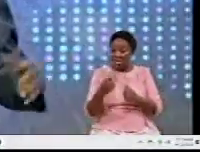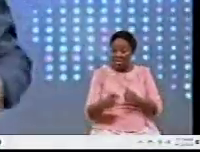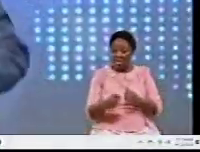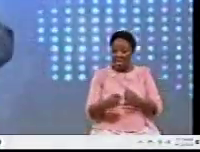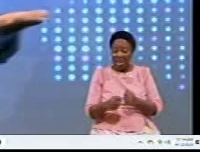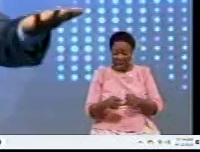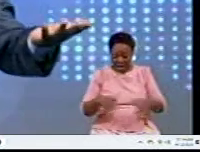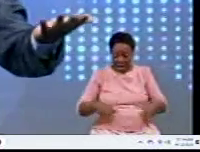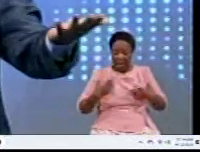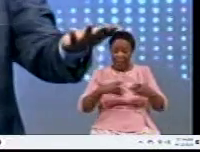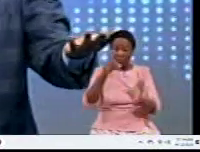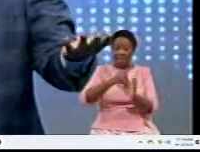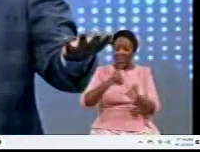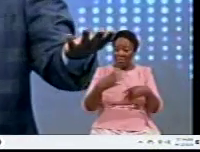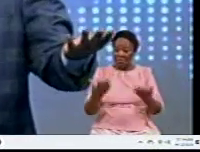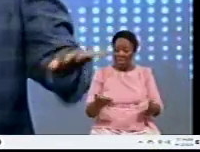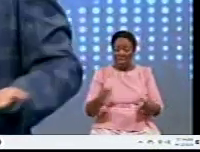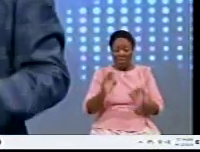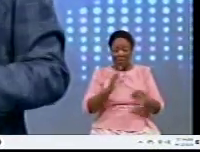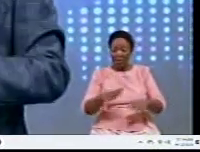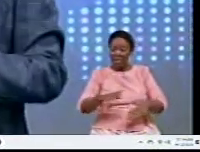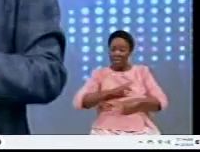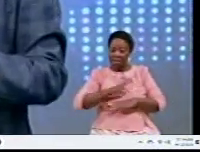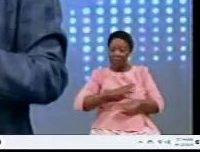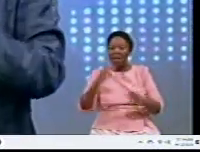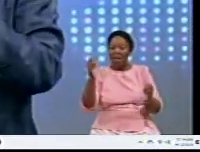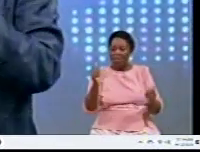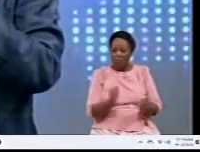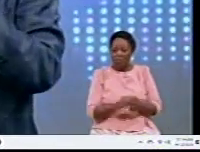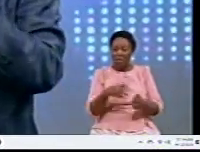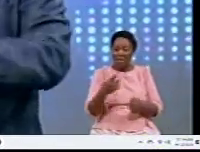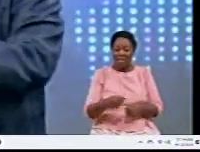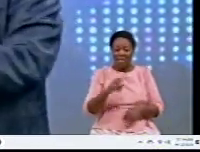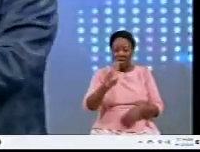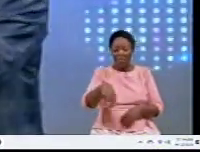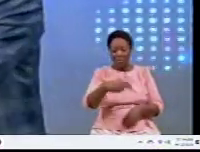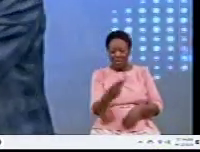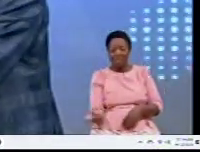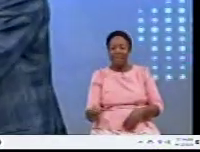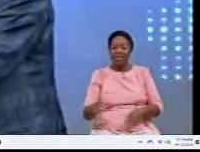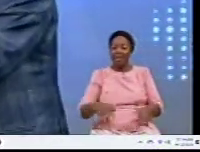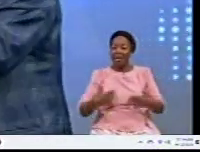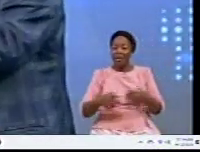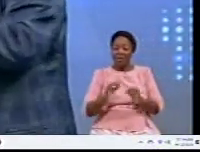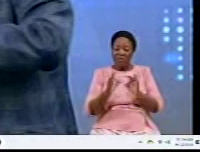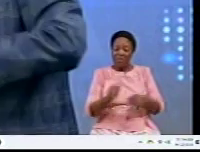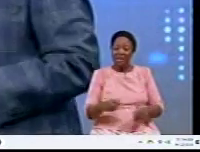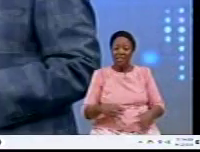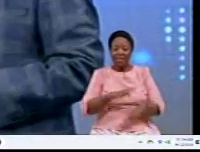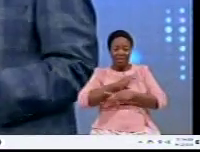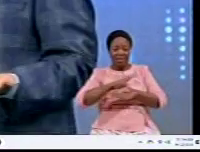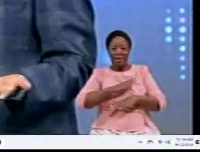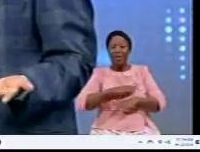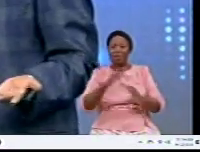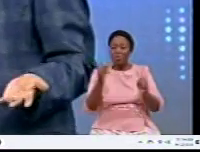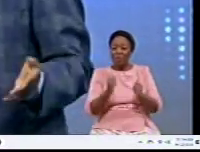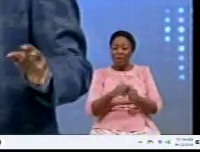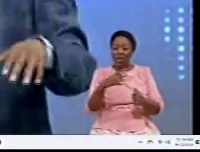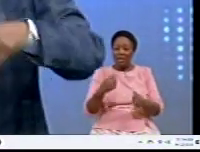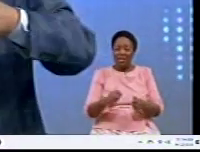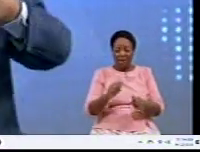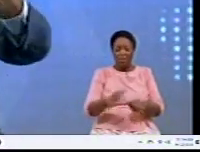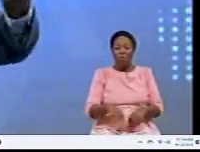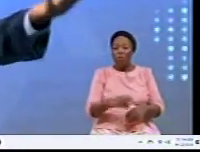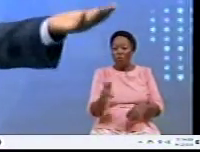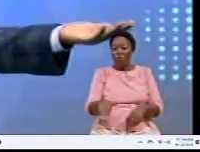life, if you are satisfied with the useless life, if you are satisfied with the worthless